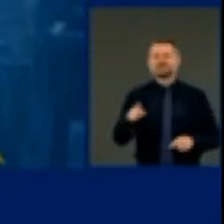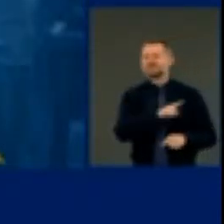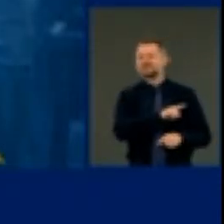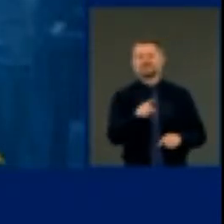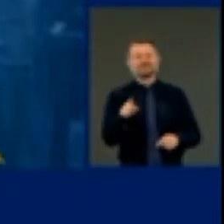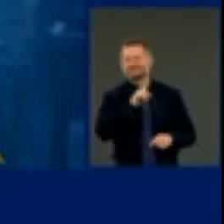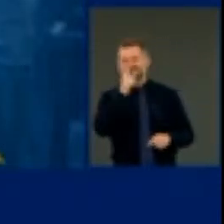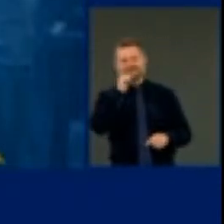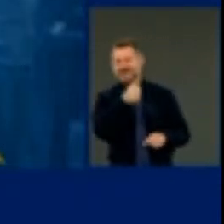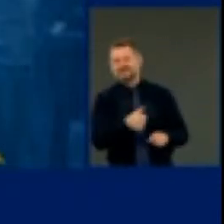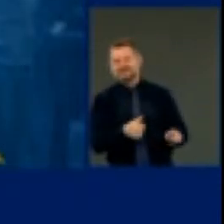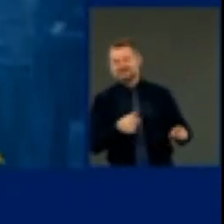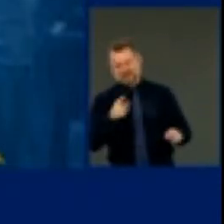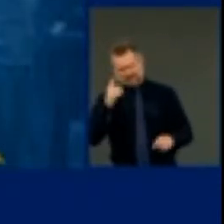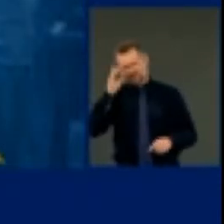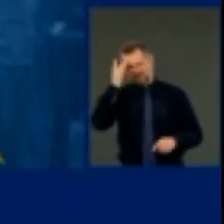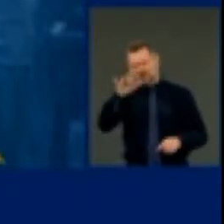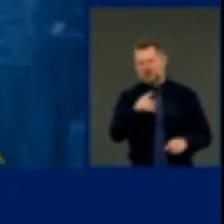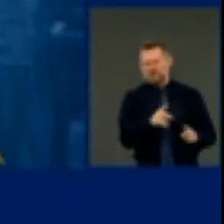People are smart.